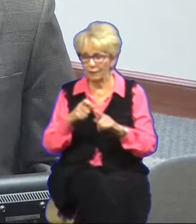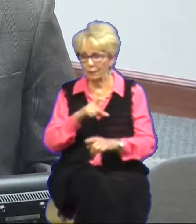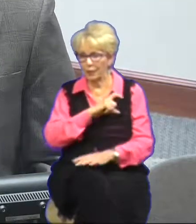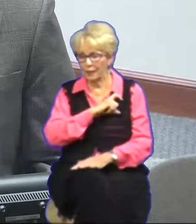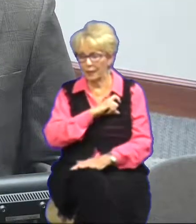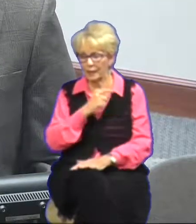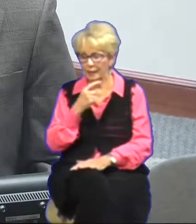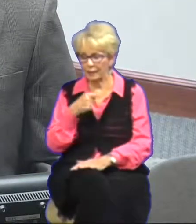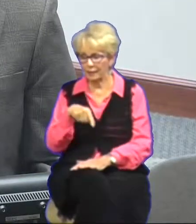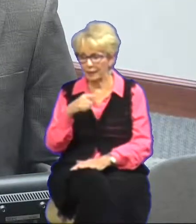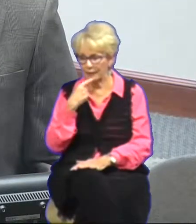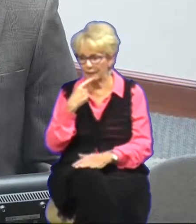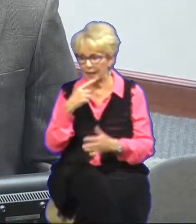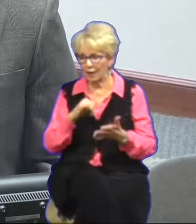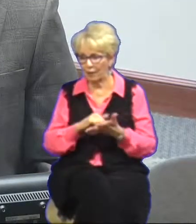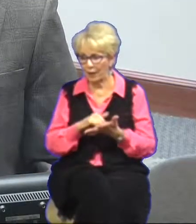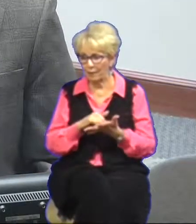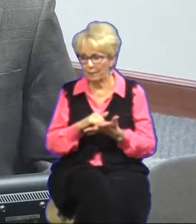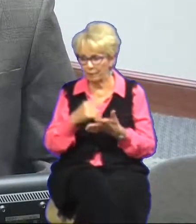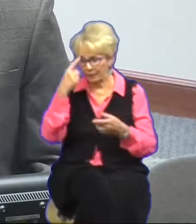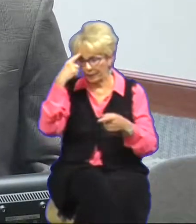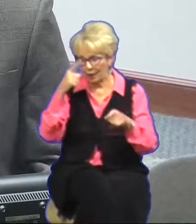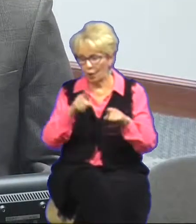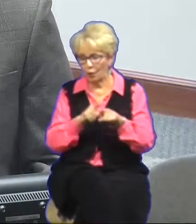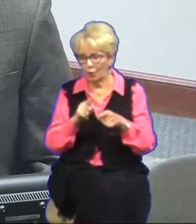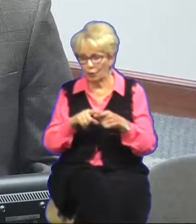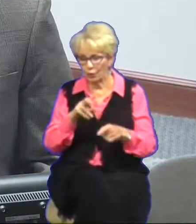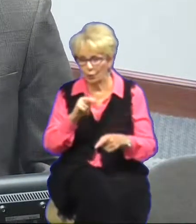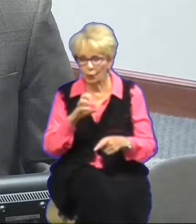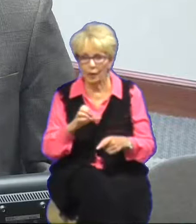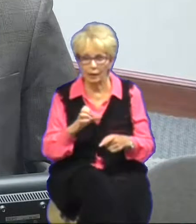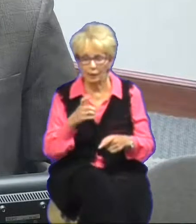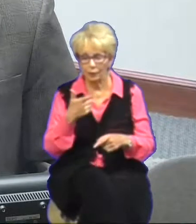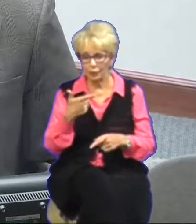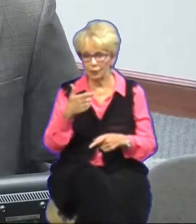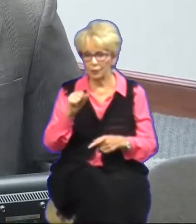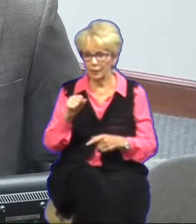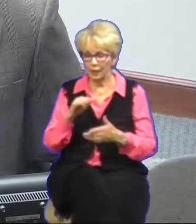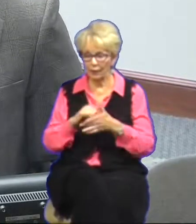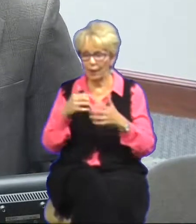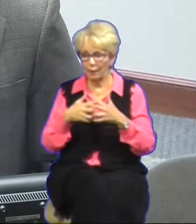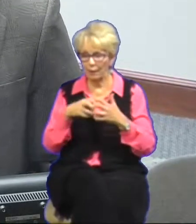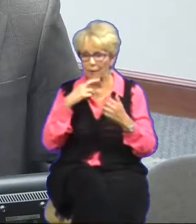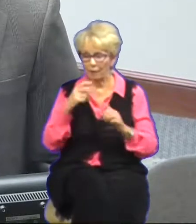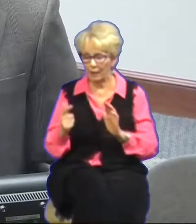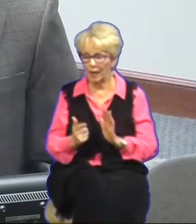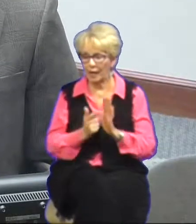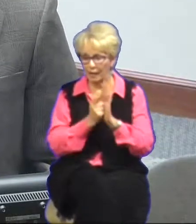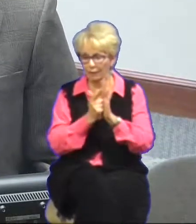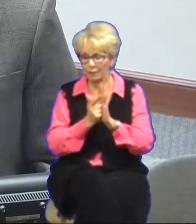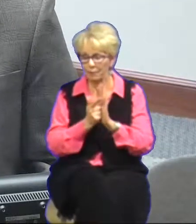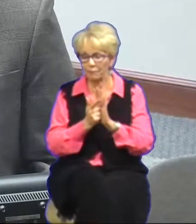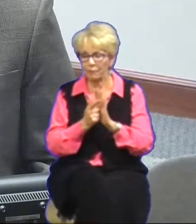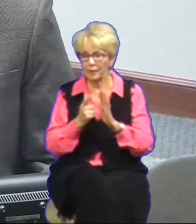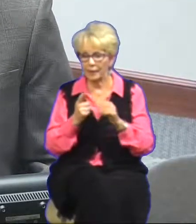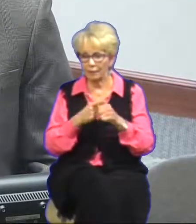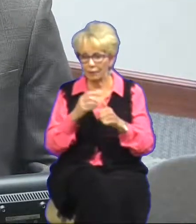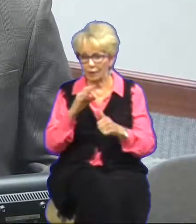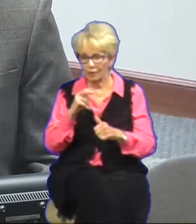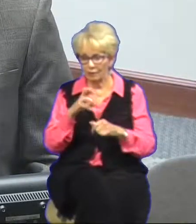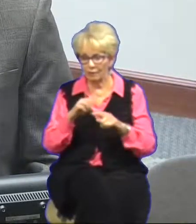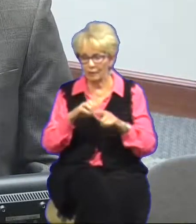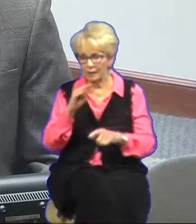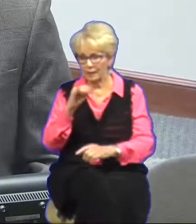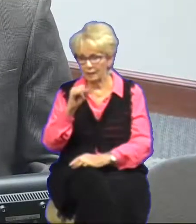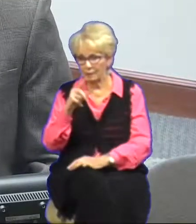department says that according to the North Carolina General Statute, the machines are illegal. A first offense is a